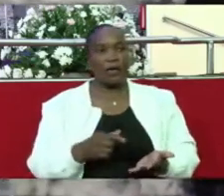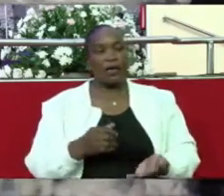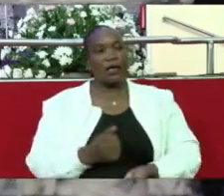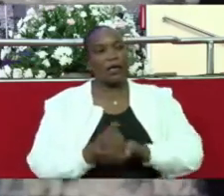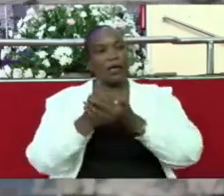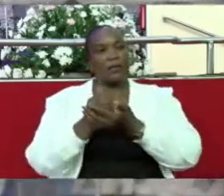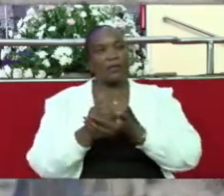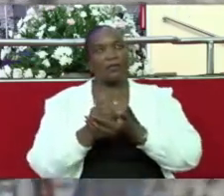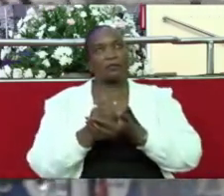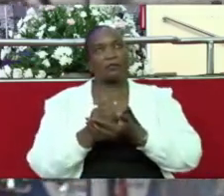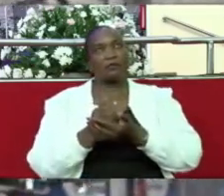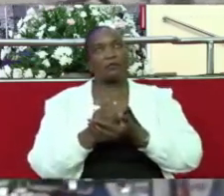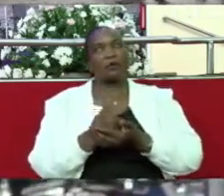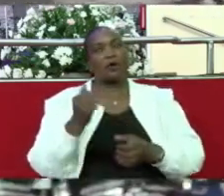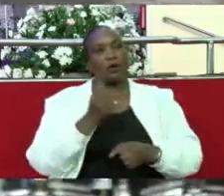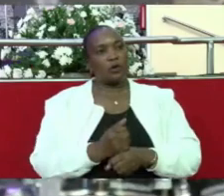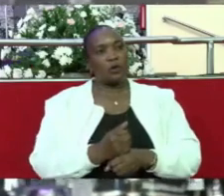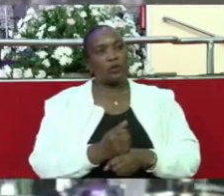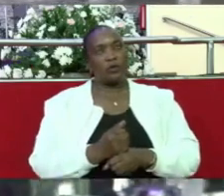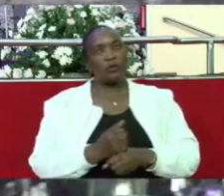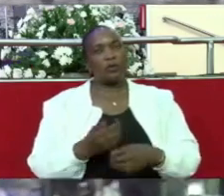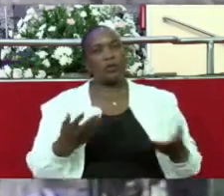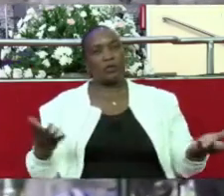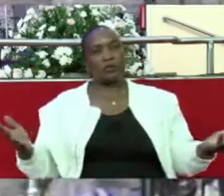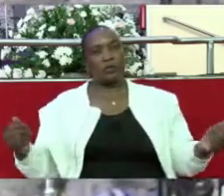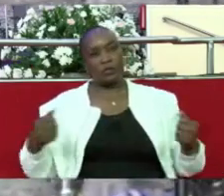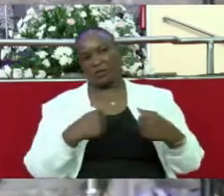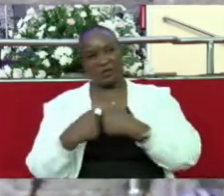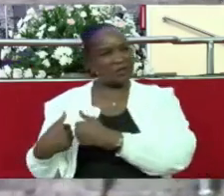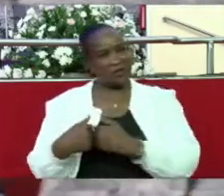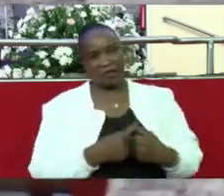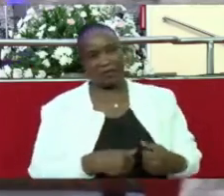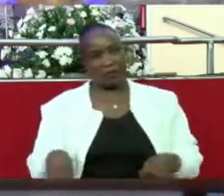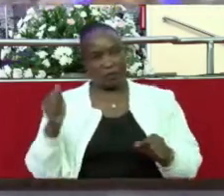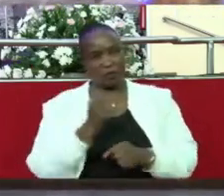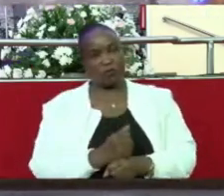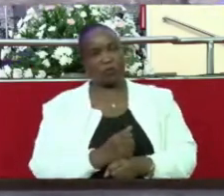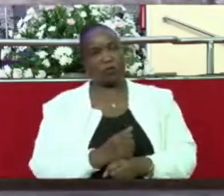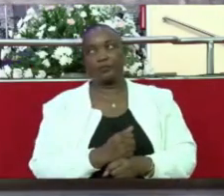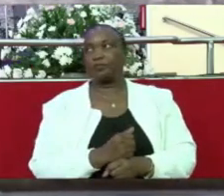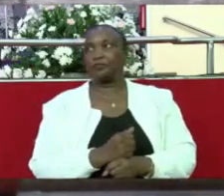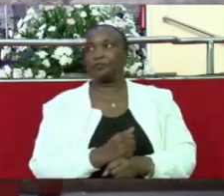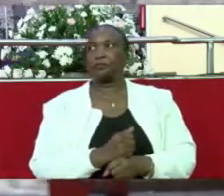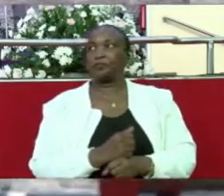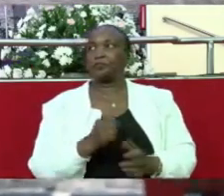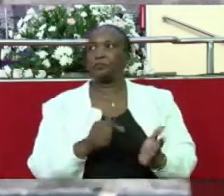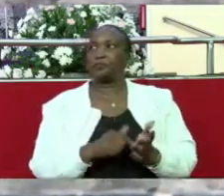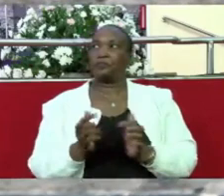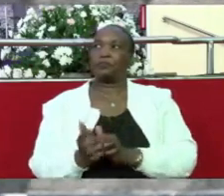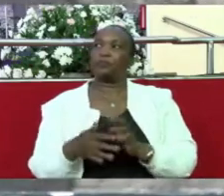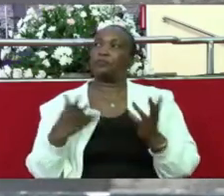me. The grace of God is sufficient. Romans 5:20 says that even though